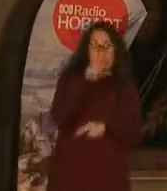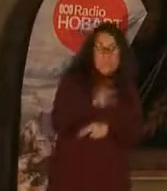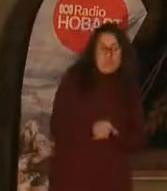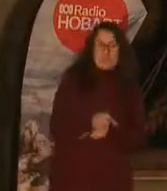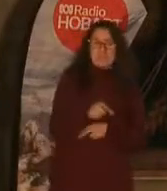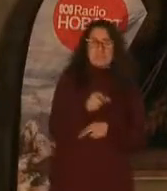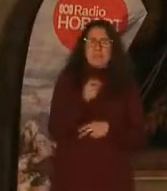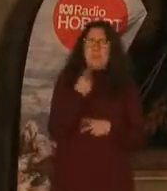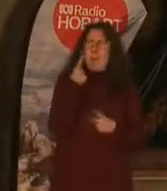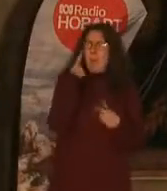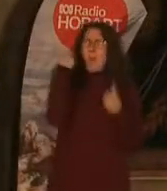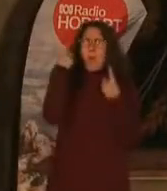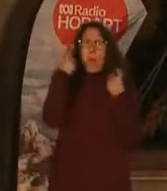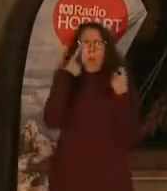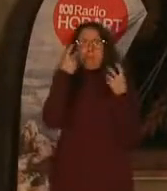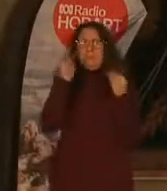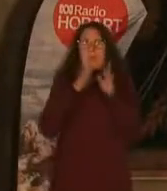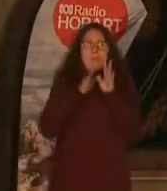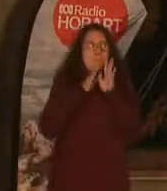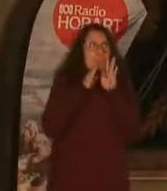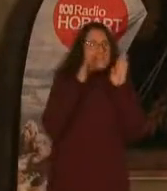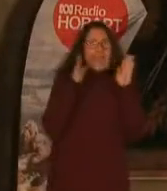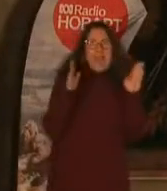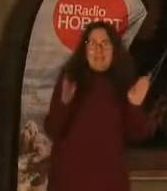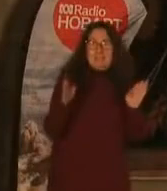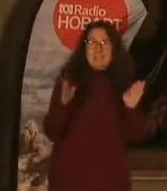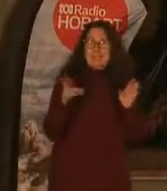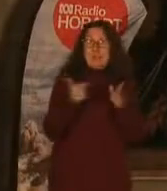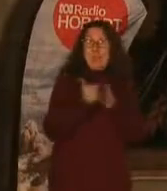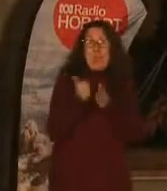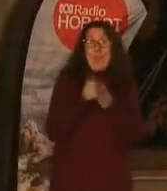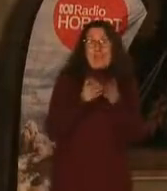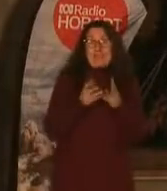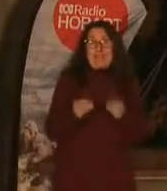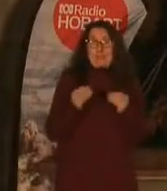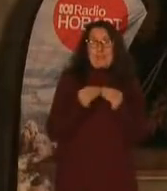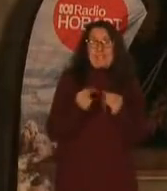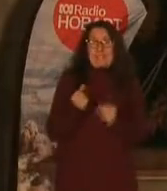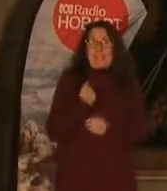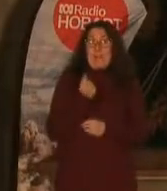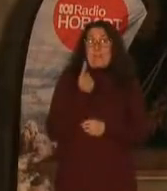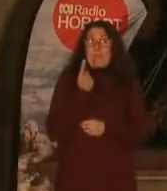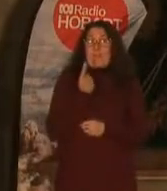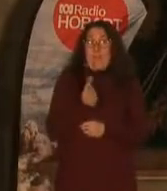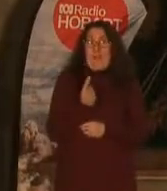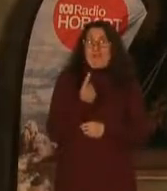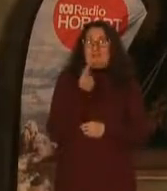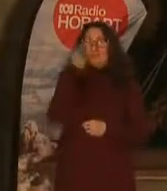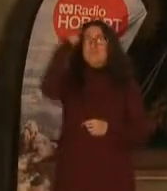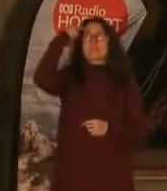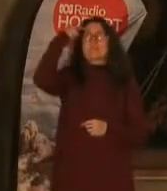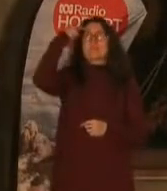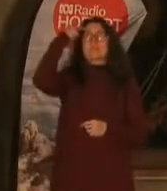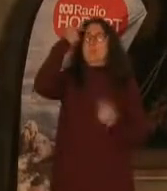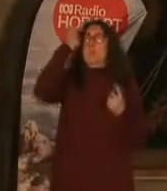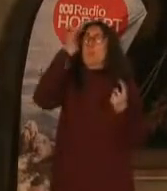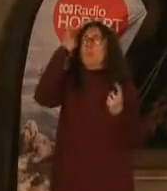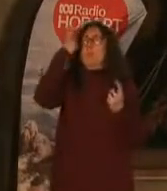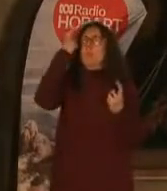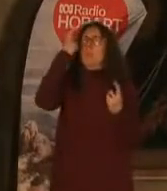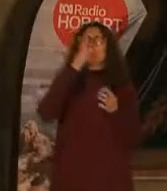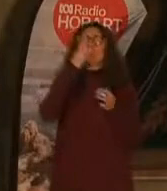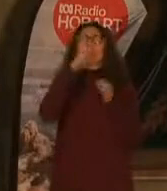something amazing all begins with someone's imagination. I don't know that that answers your question.